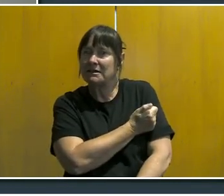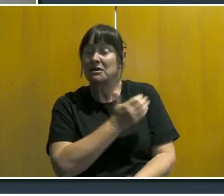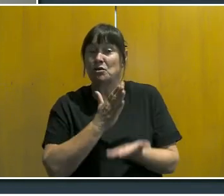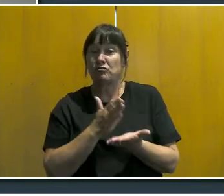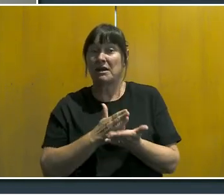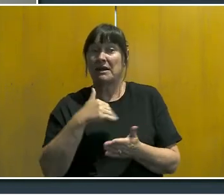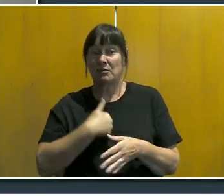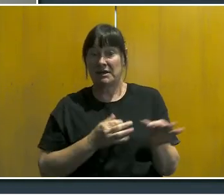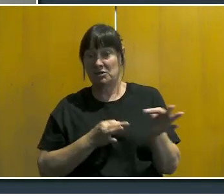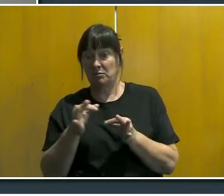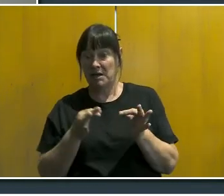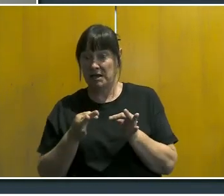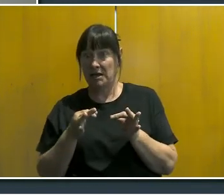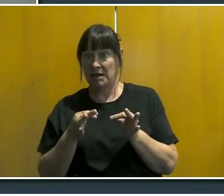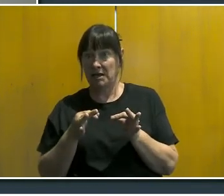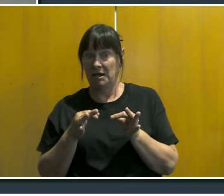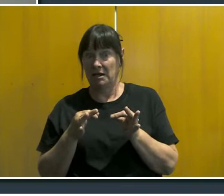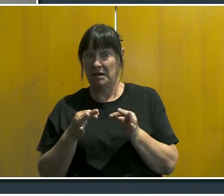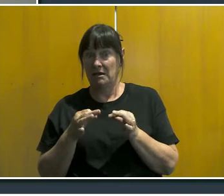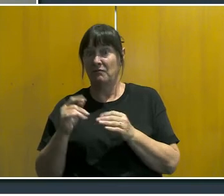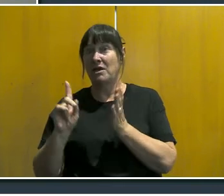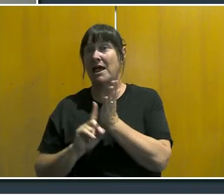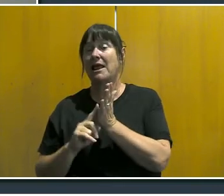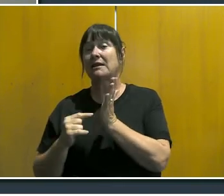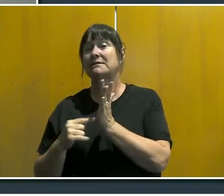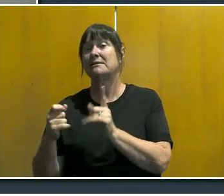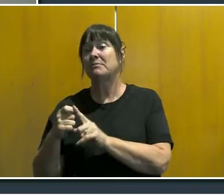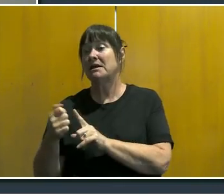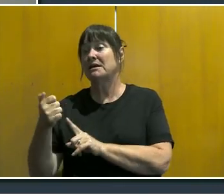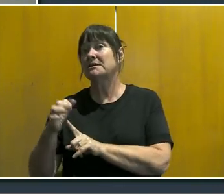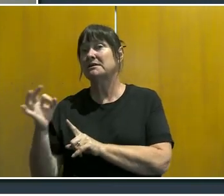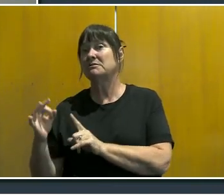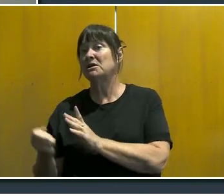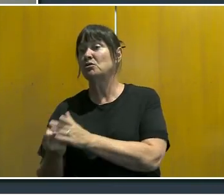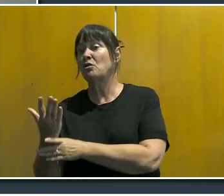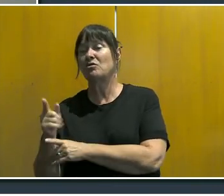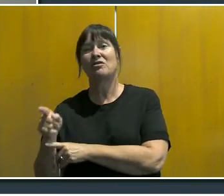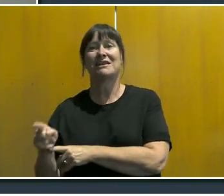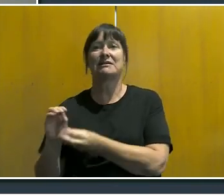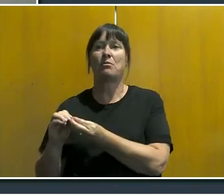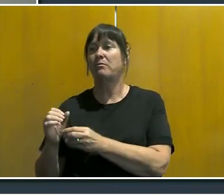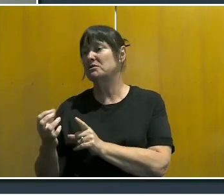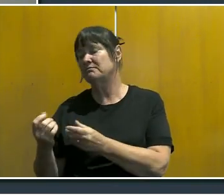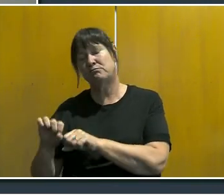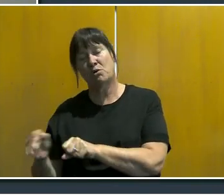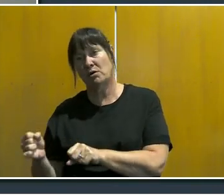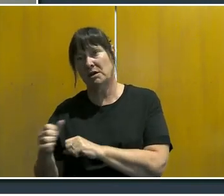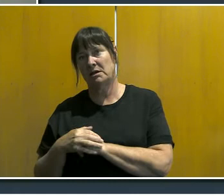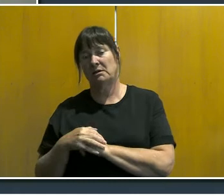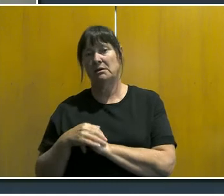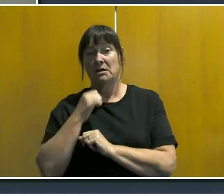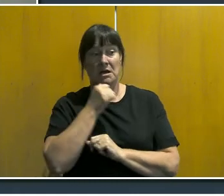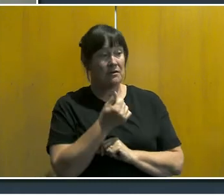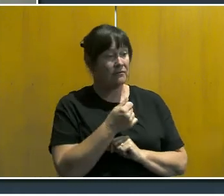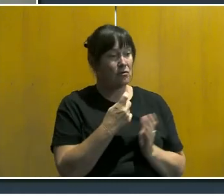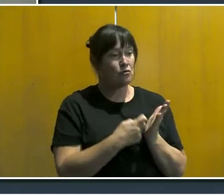the LTP at 6% growth is fundamentally broken. And if that's what we're collecting money against, we need to